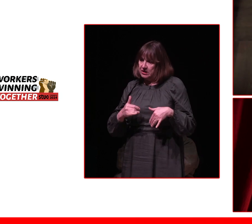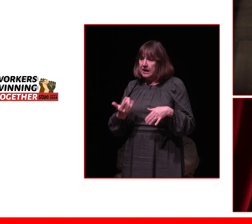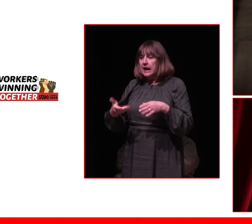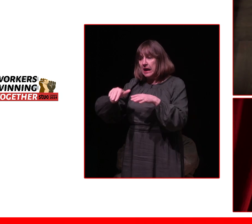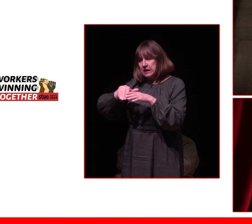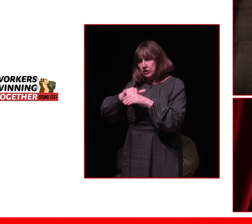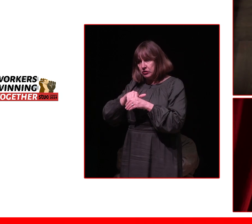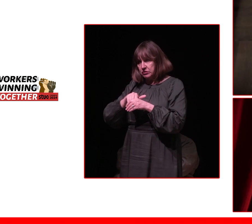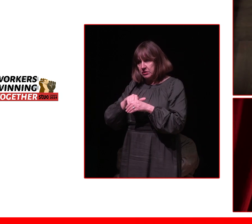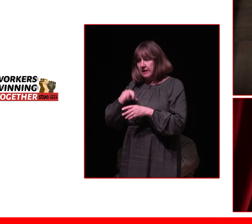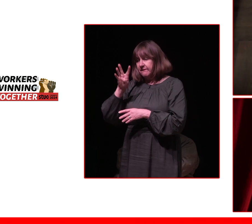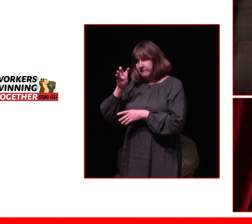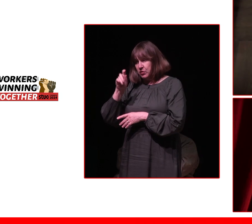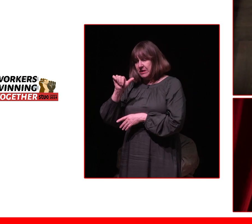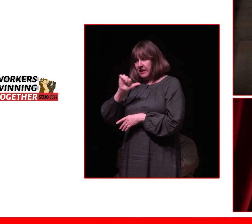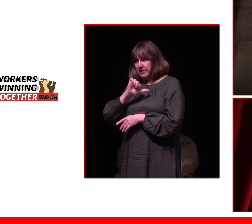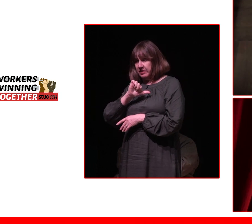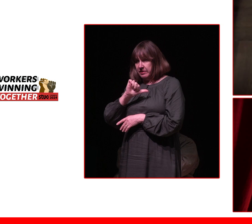including